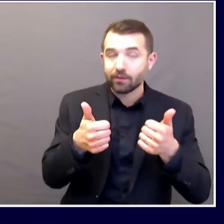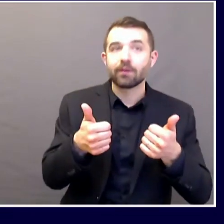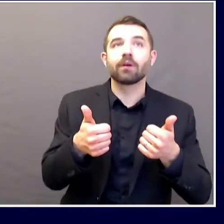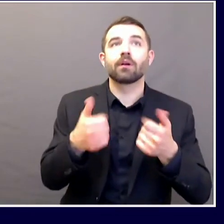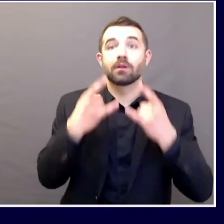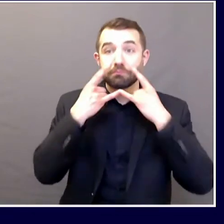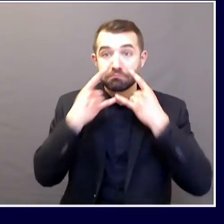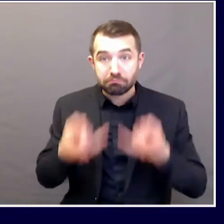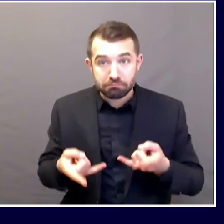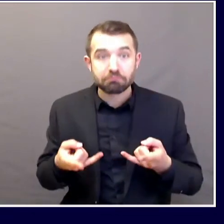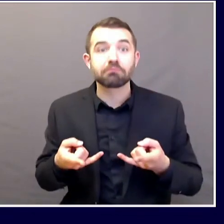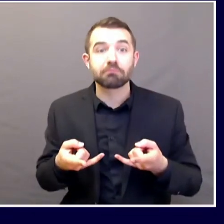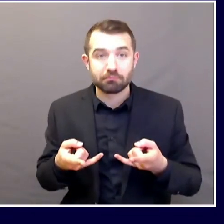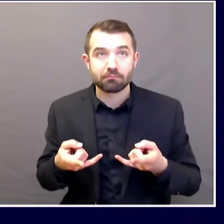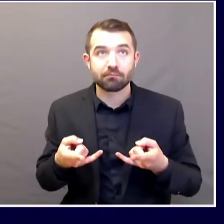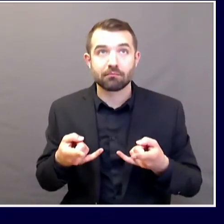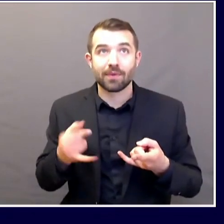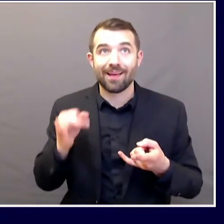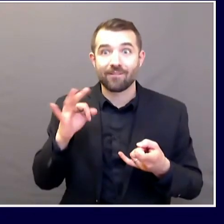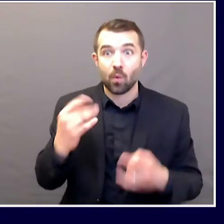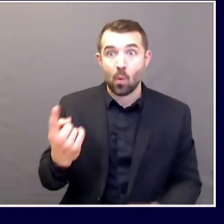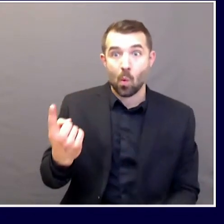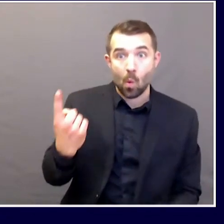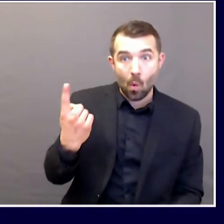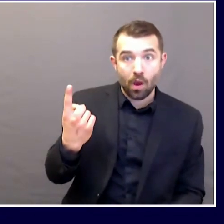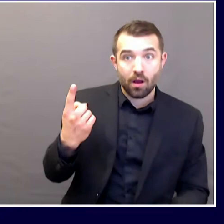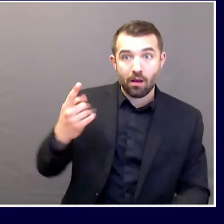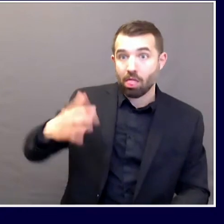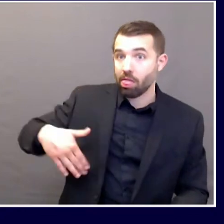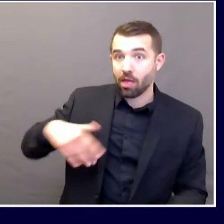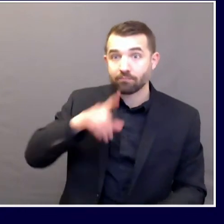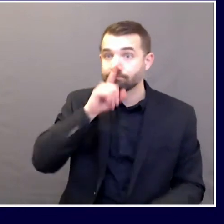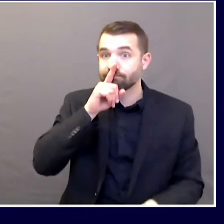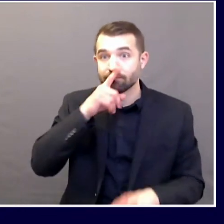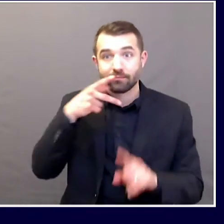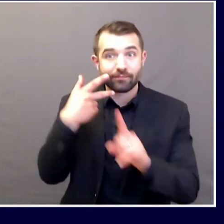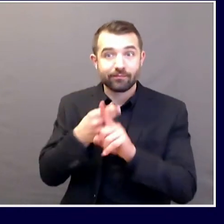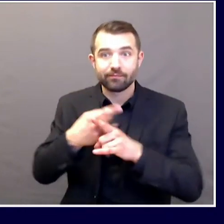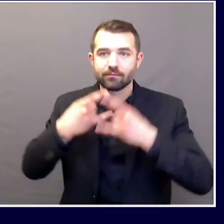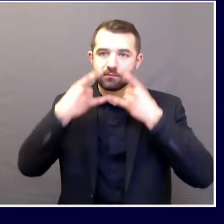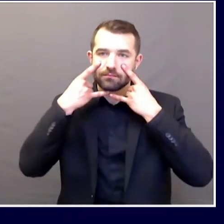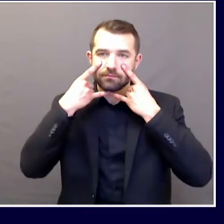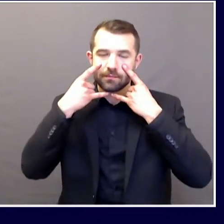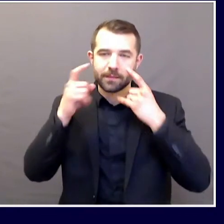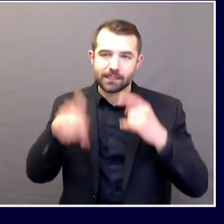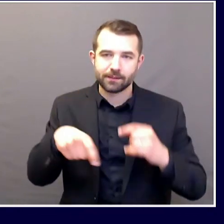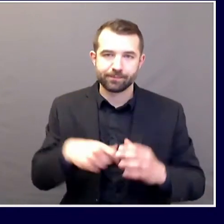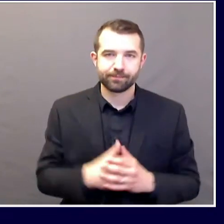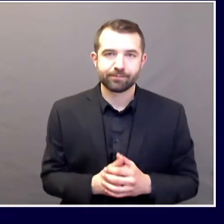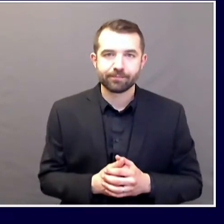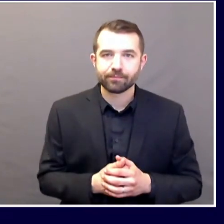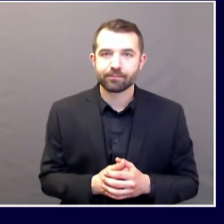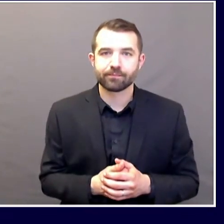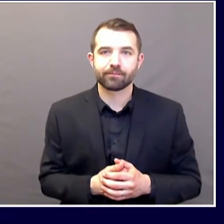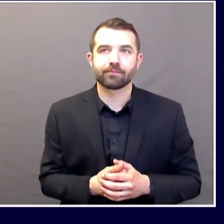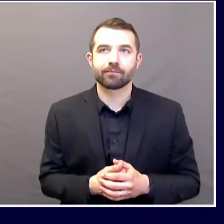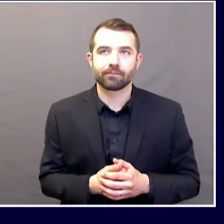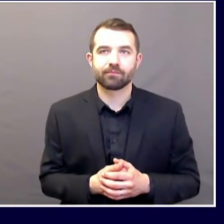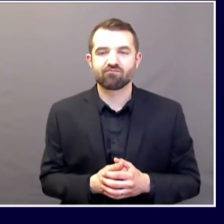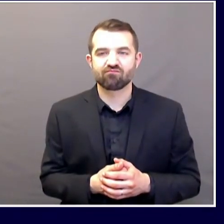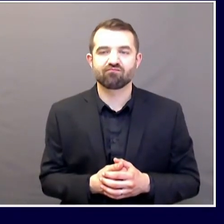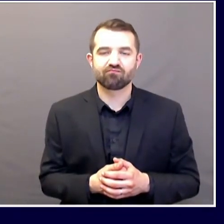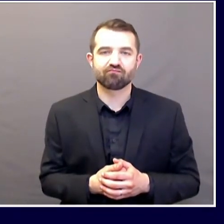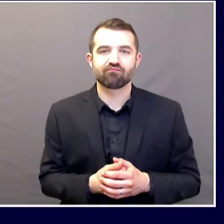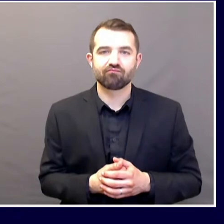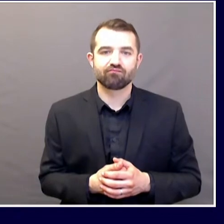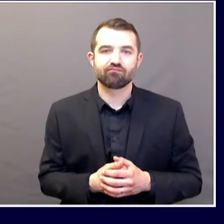use in children under the age of 16. And so if there are kids present, that guidance doesn't apply. So then they should not